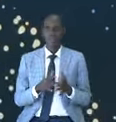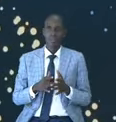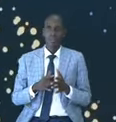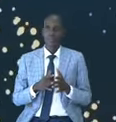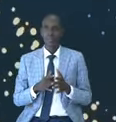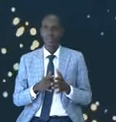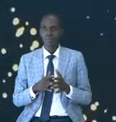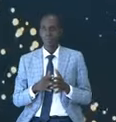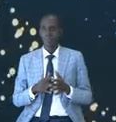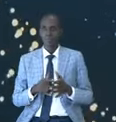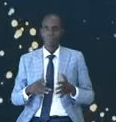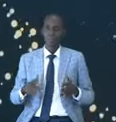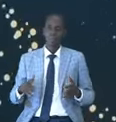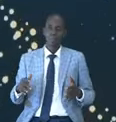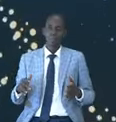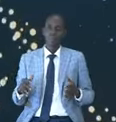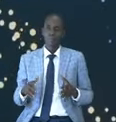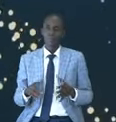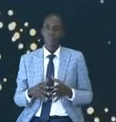that we're here on tonight.